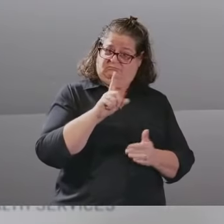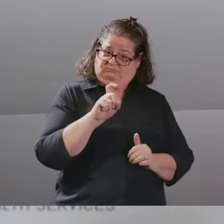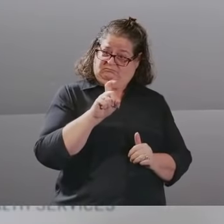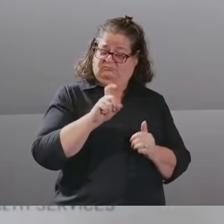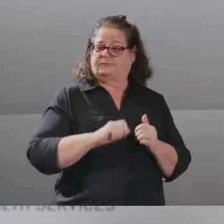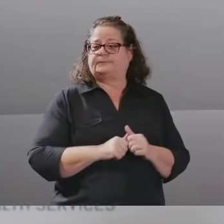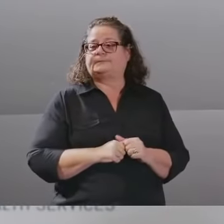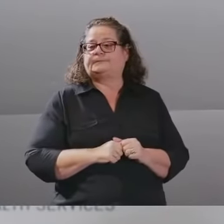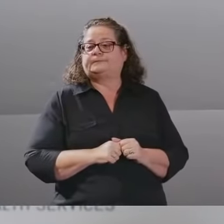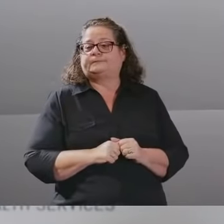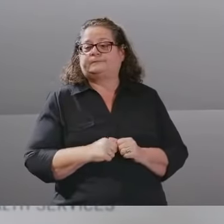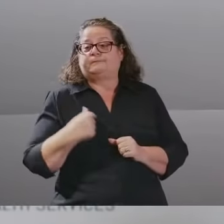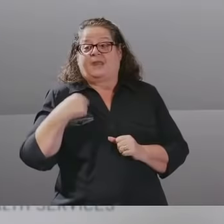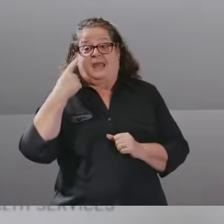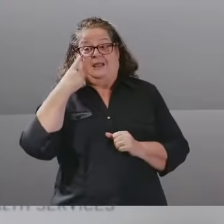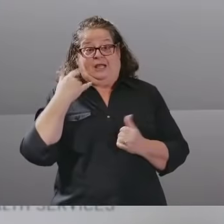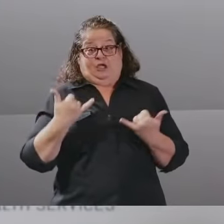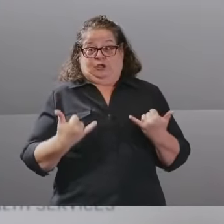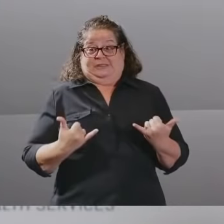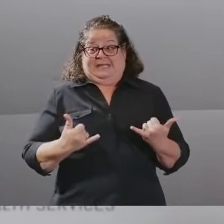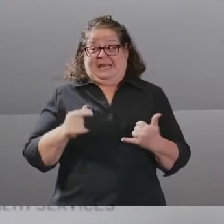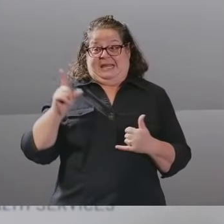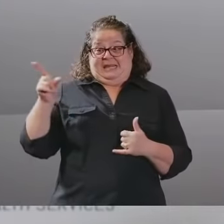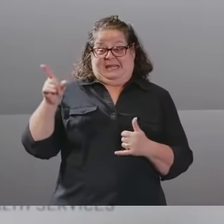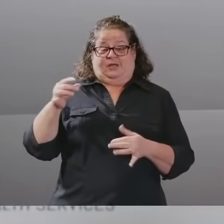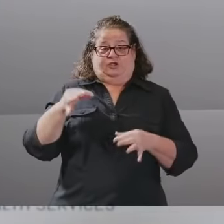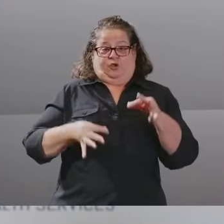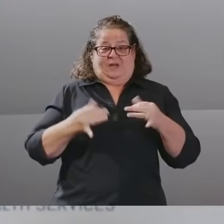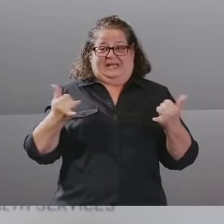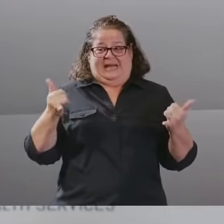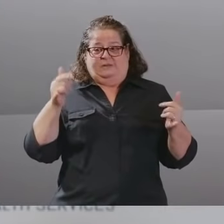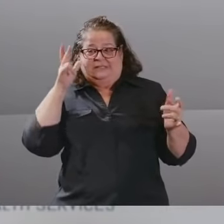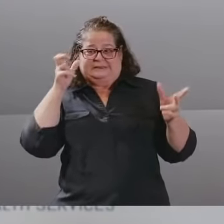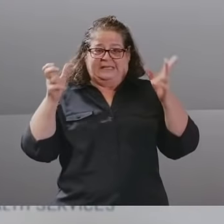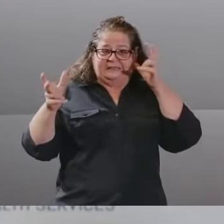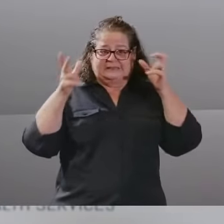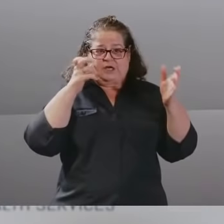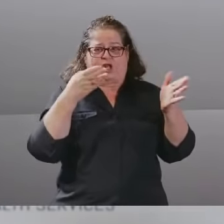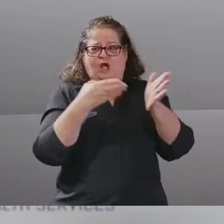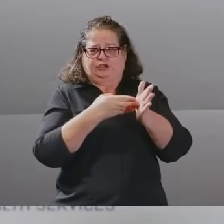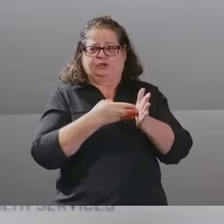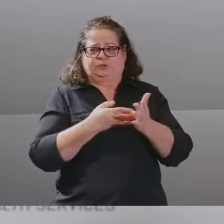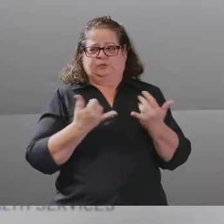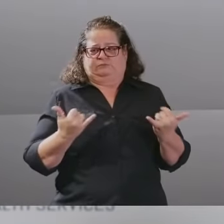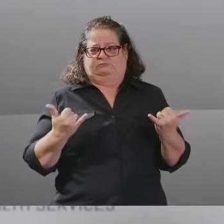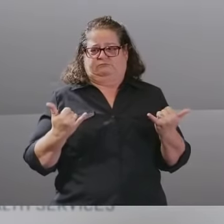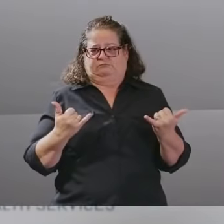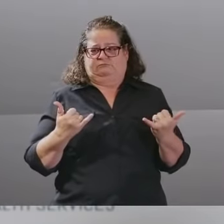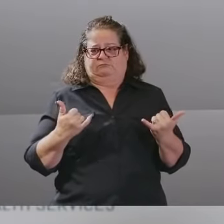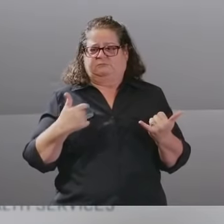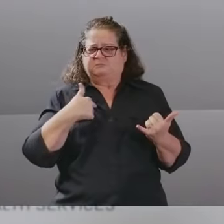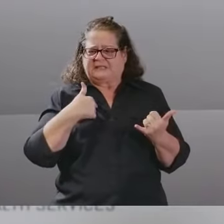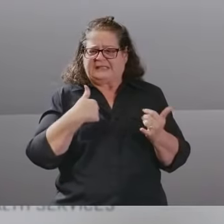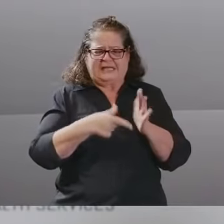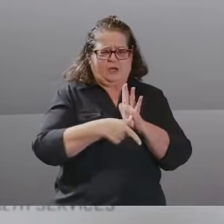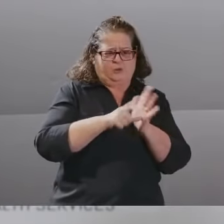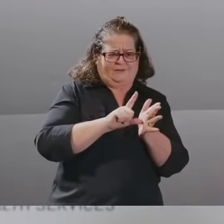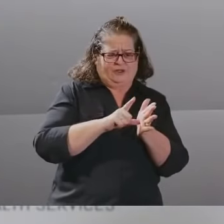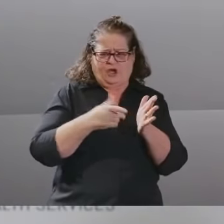today with all the things that are on our plate. I'm not in the business of reviewing lawsuits. That's